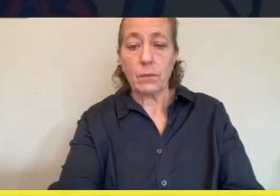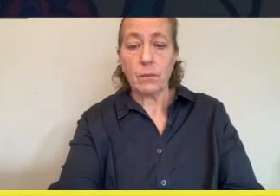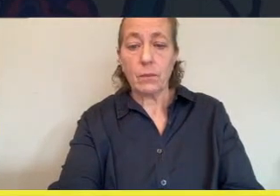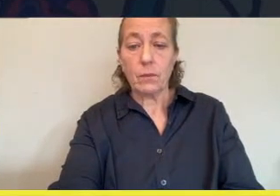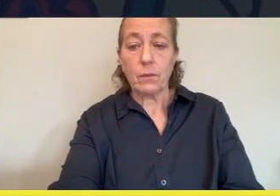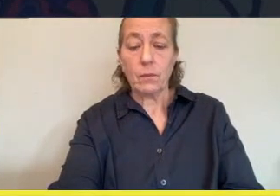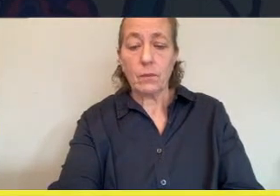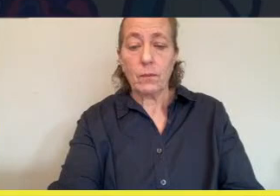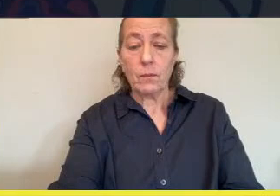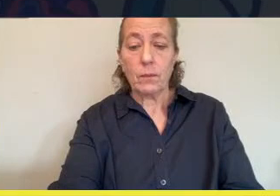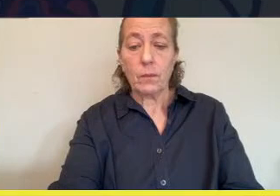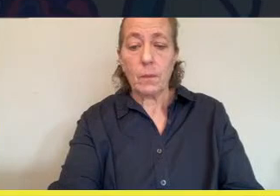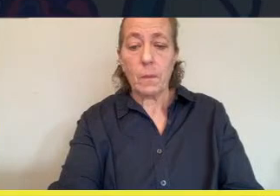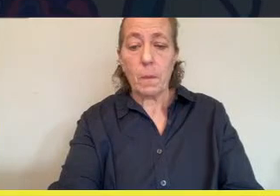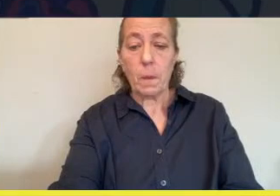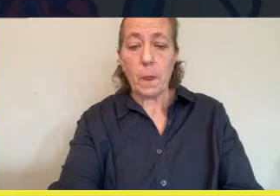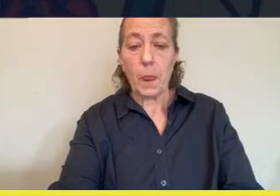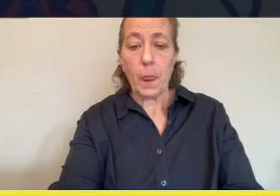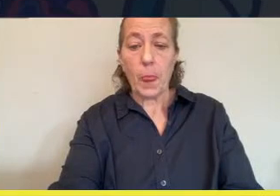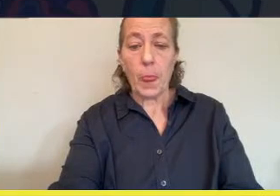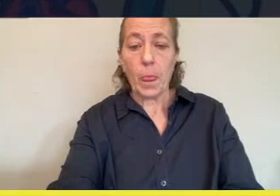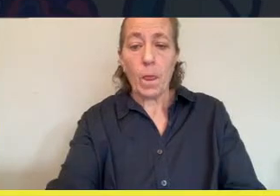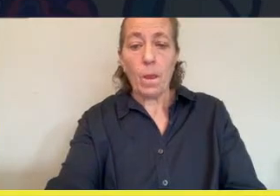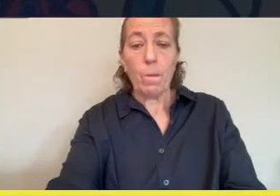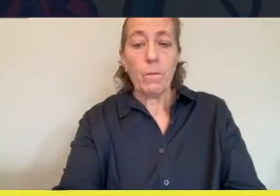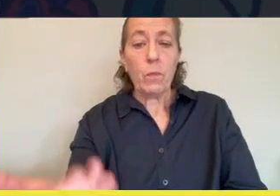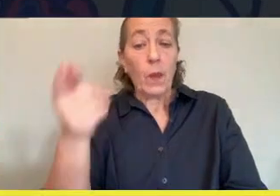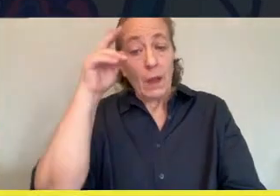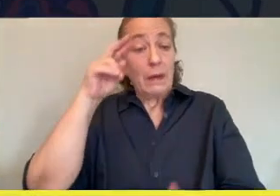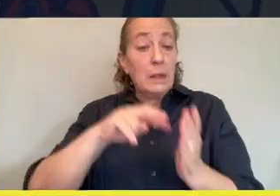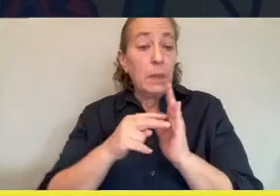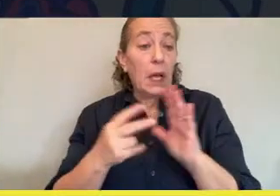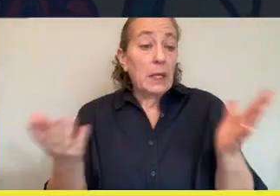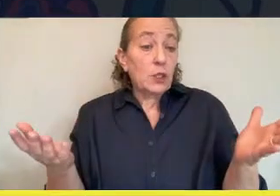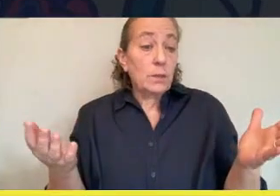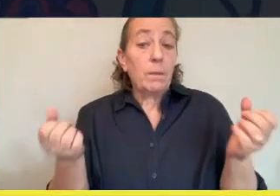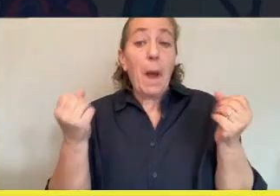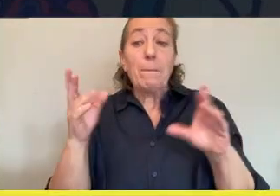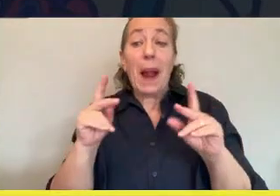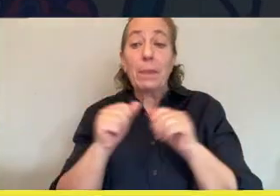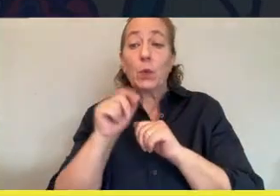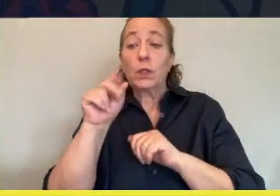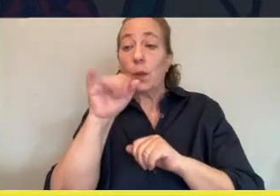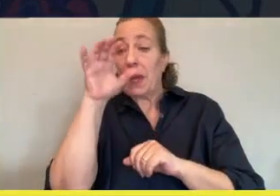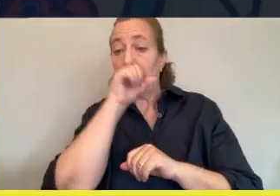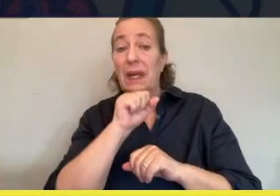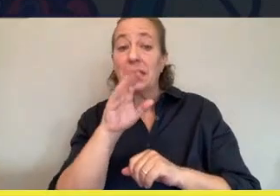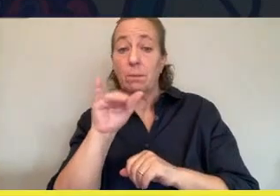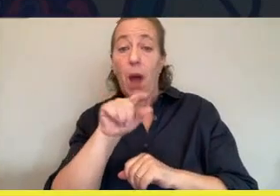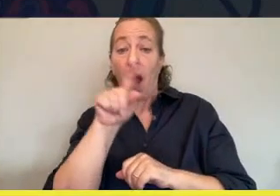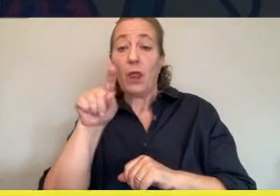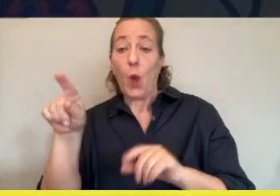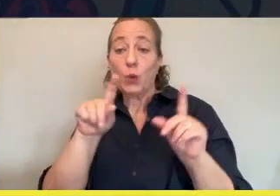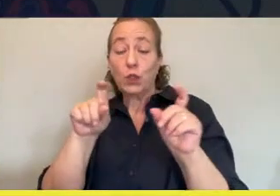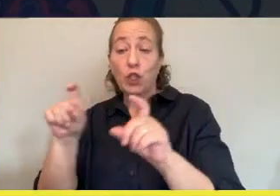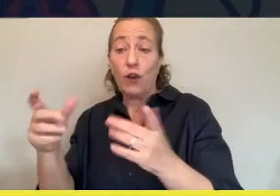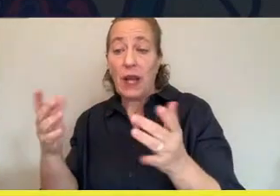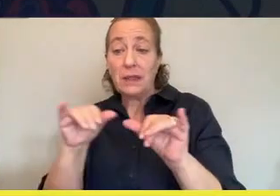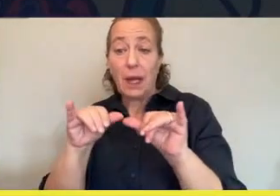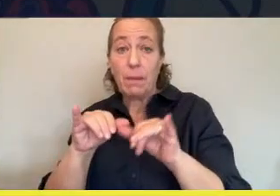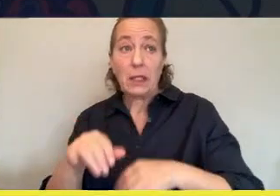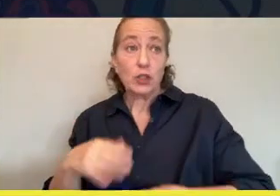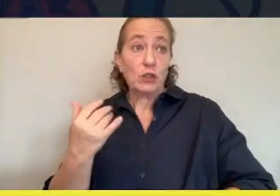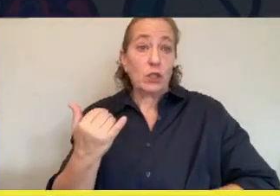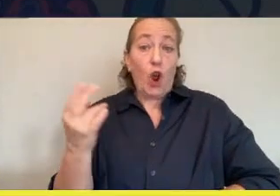So what are the implications of this research? Many people with disabilities are being missed by the ACS-6 and WGSS measures currently used in